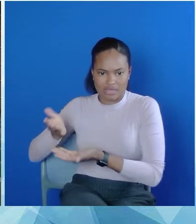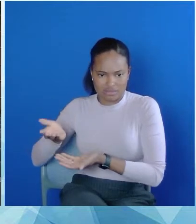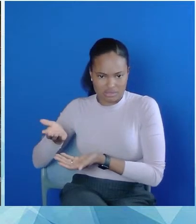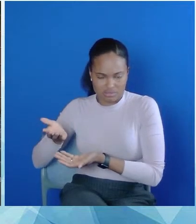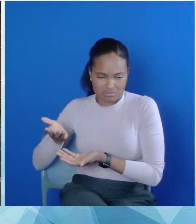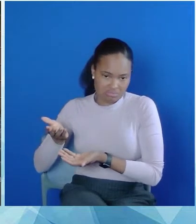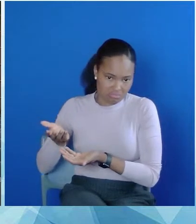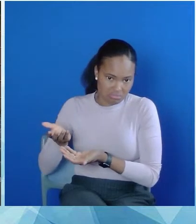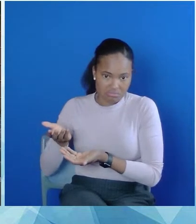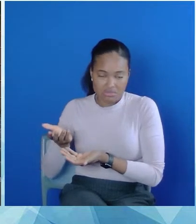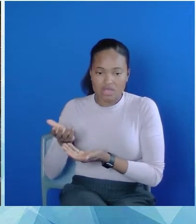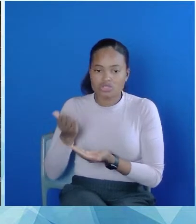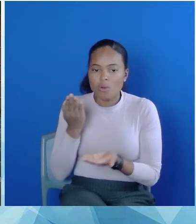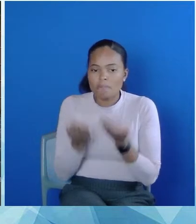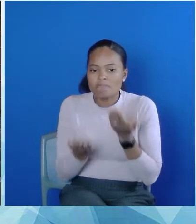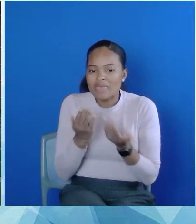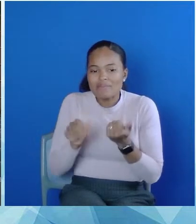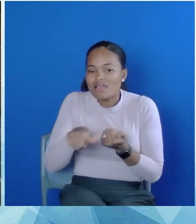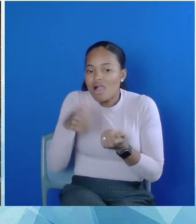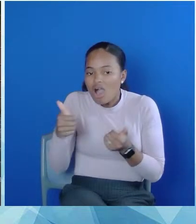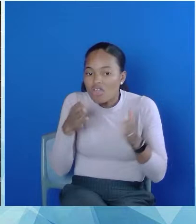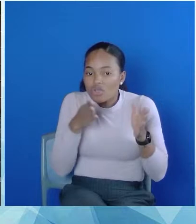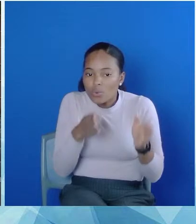may be other ways to commemorate.